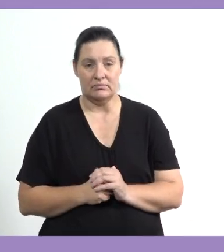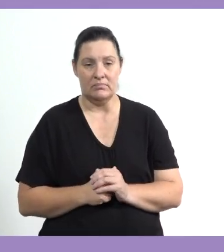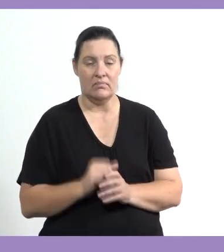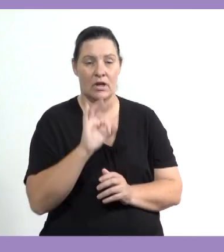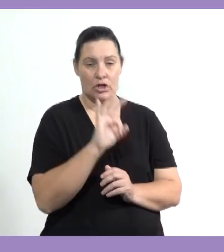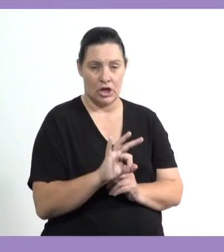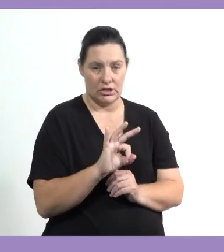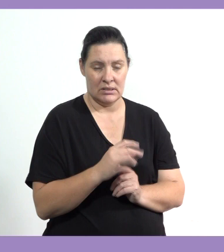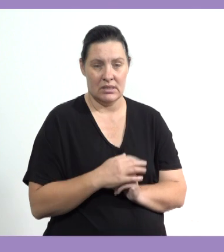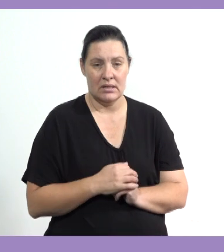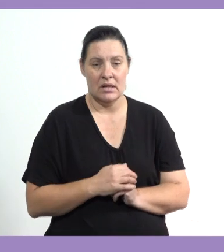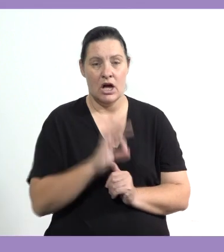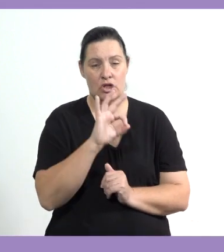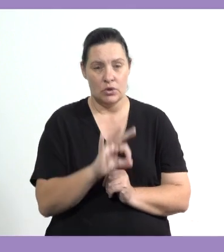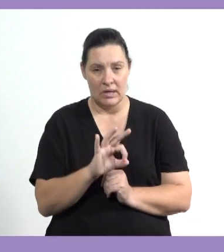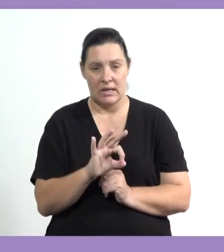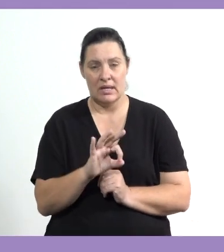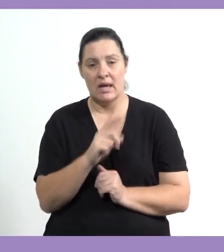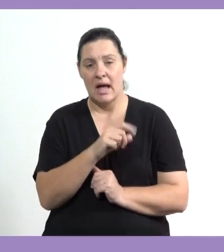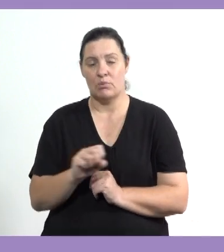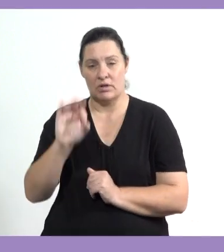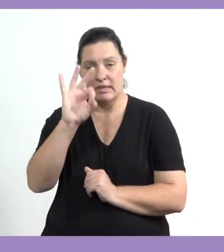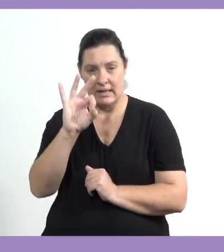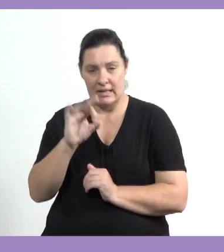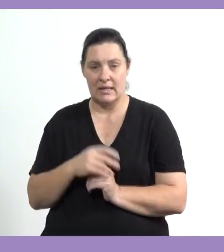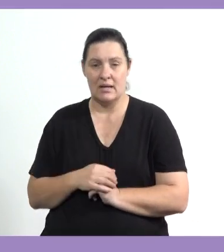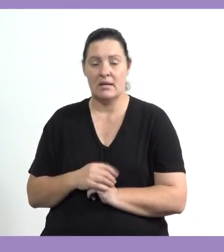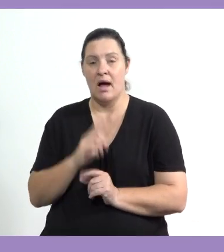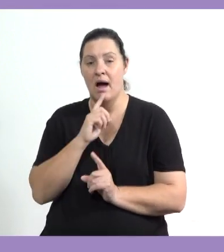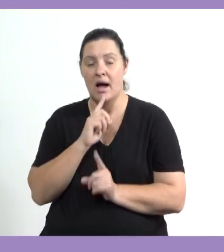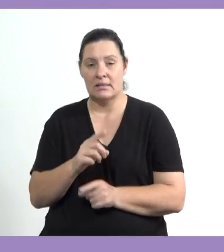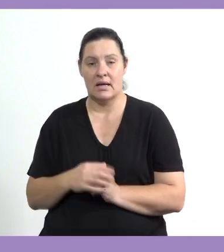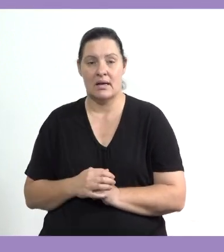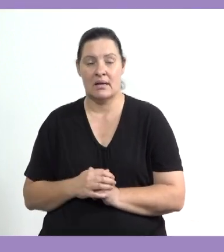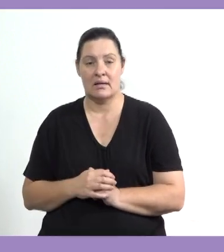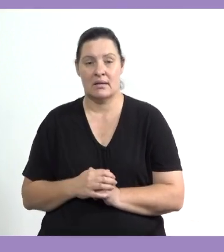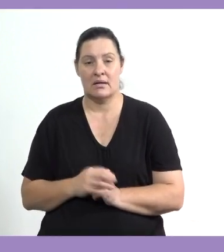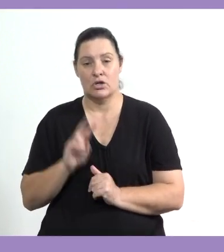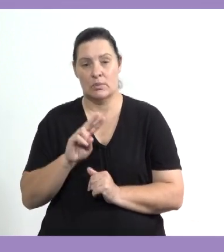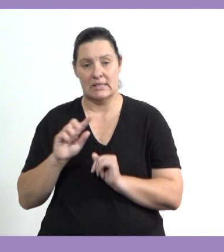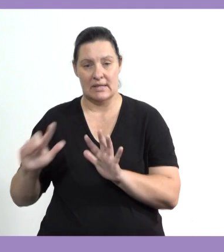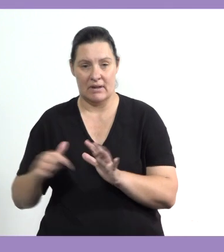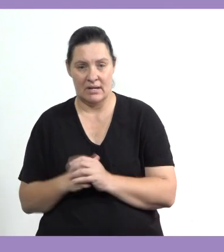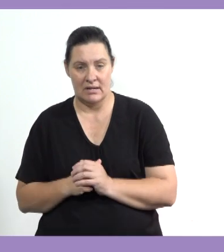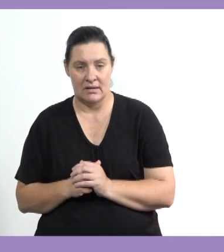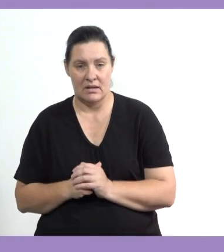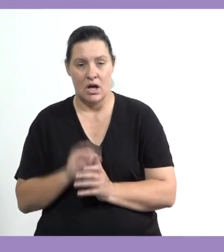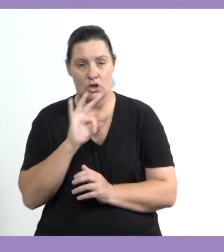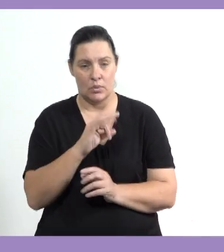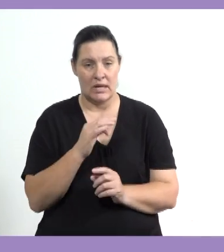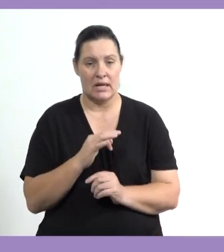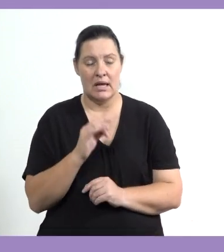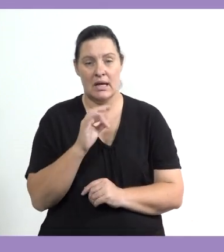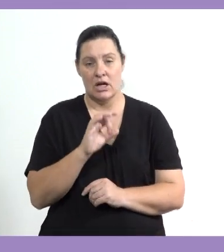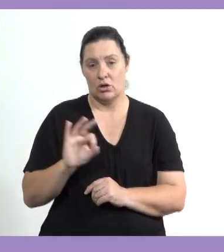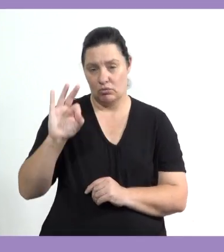Then for the third one, it's going to be 3 exponent 3, and that is going to be 27, because